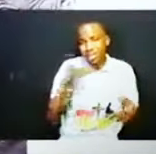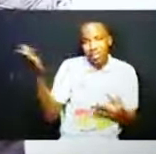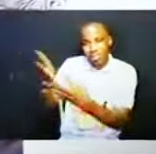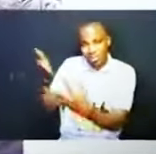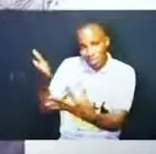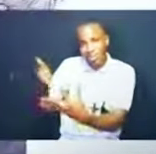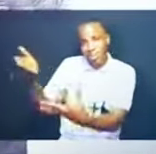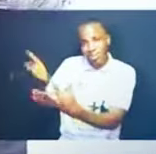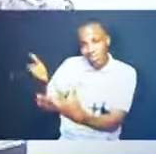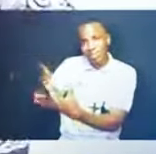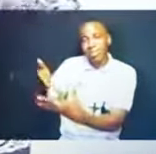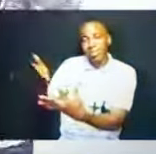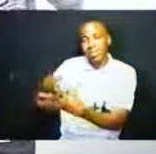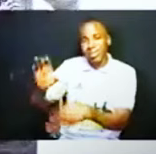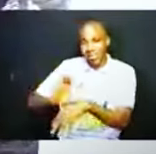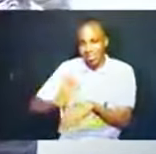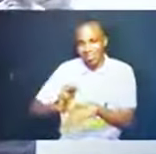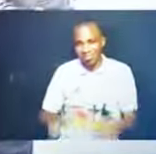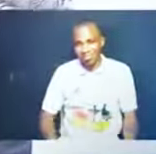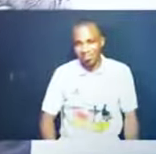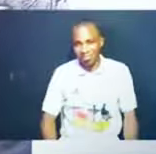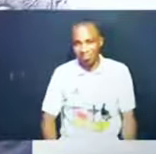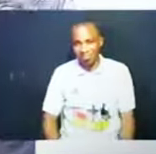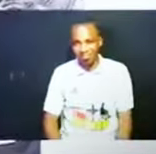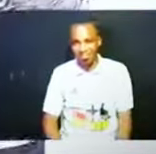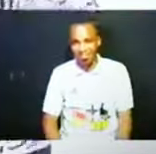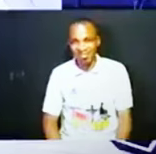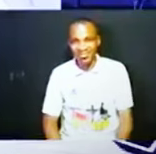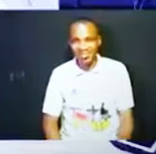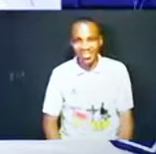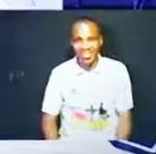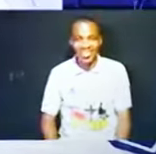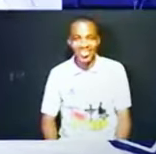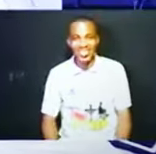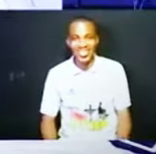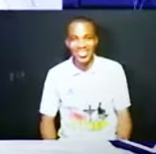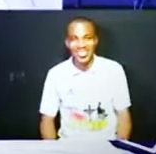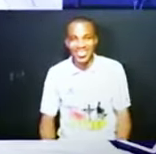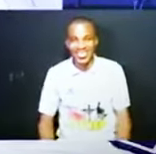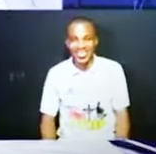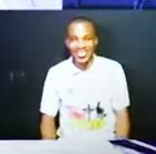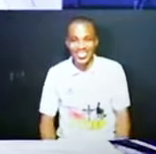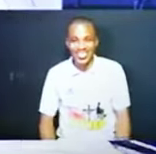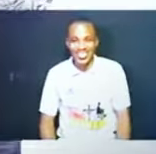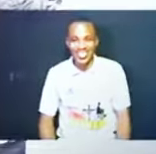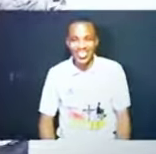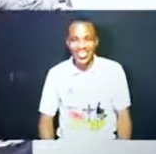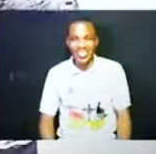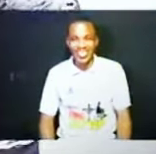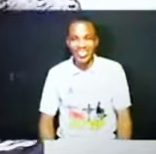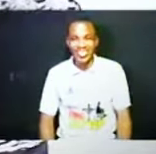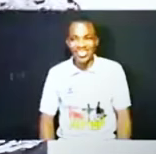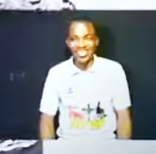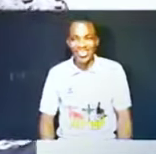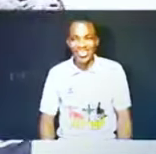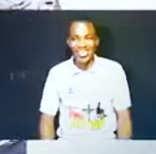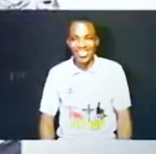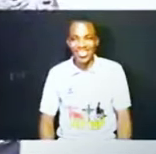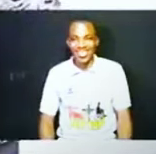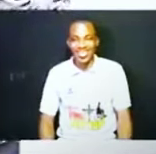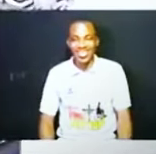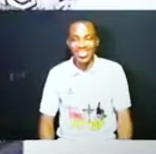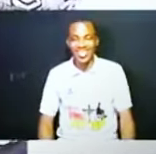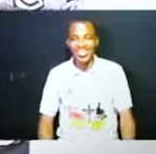for ambulance? Niam fanon co ayarchebia, a san say sani pano or yare as I said Pentecost nyanko pong a sani